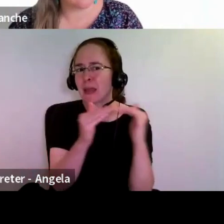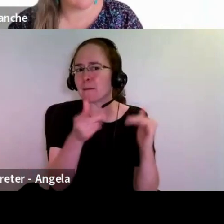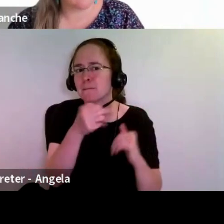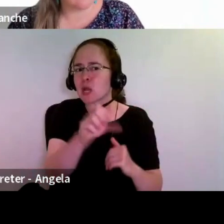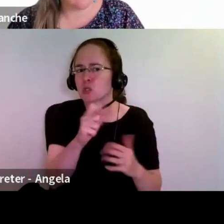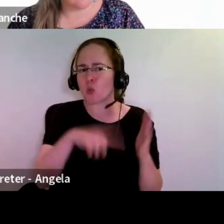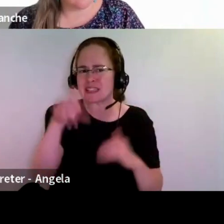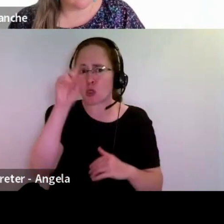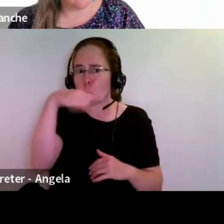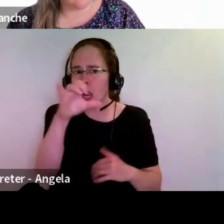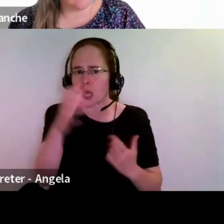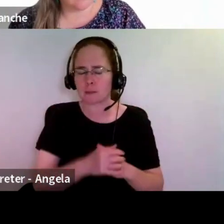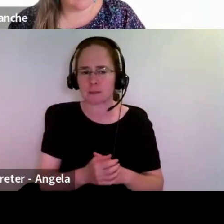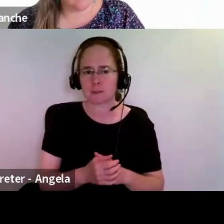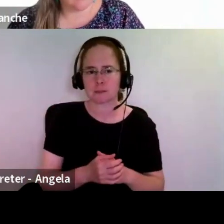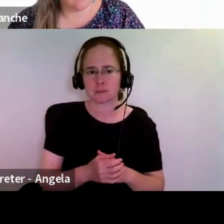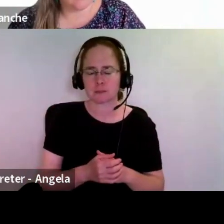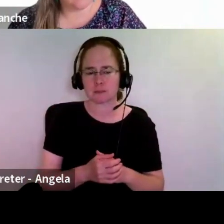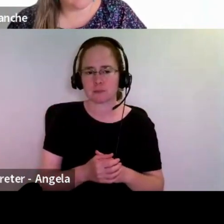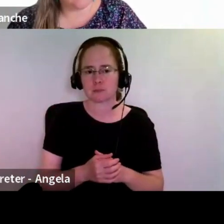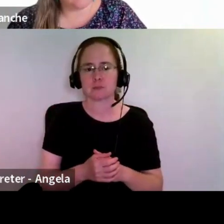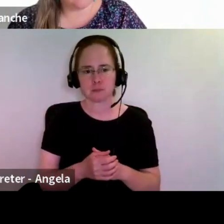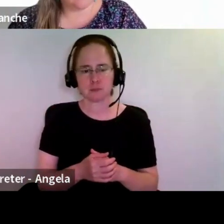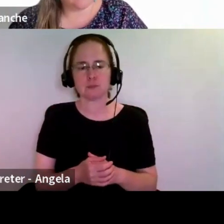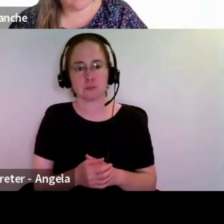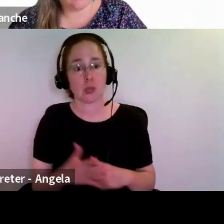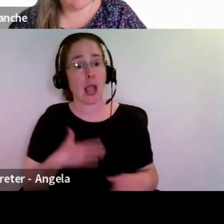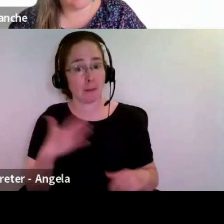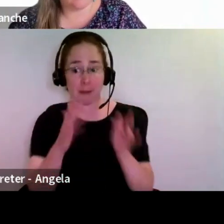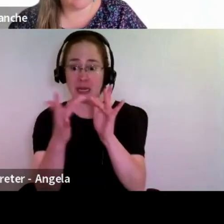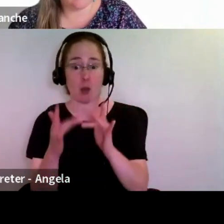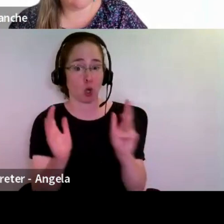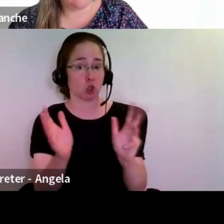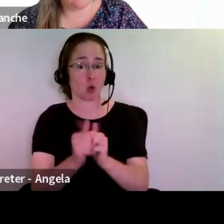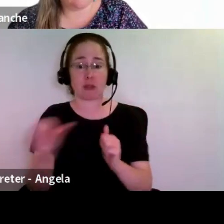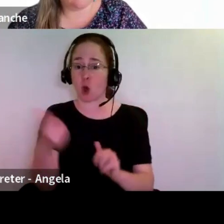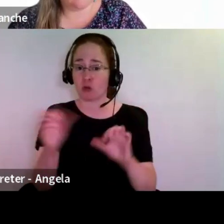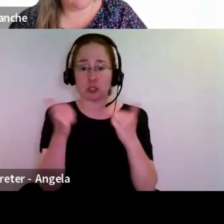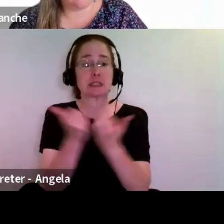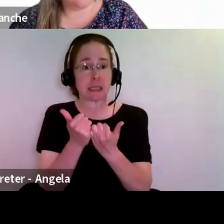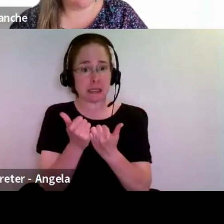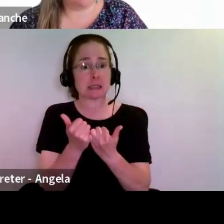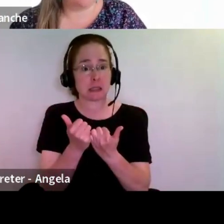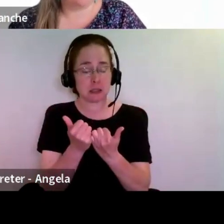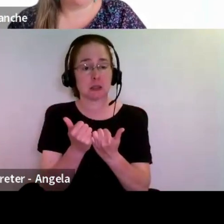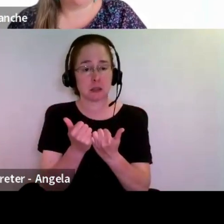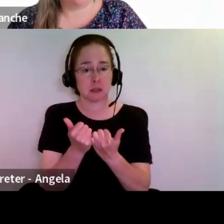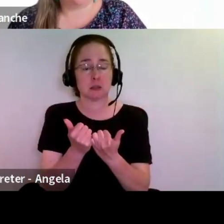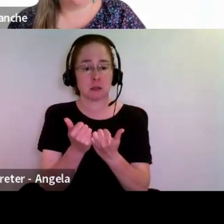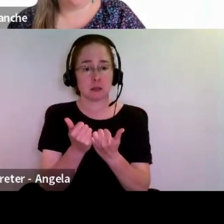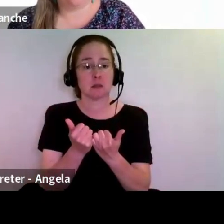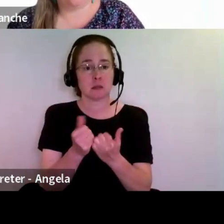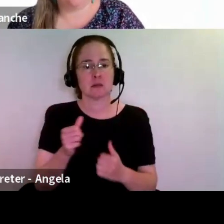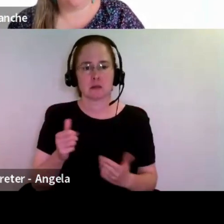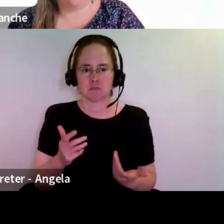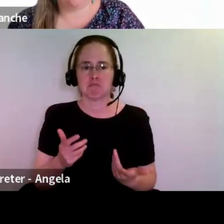like? Yeah, well, first of all, happy to network and talk with other agencies. It's part of what we believe